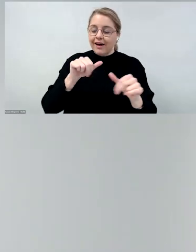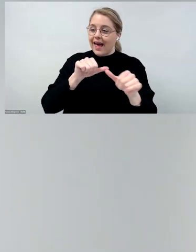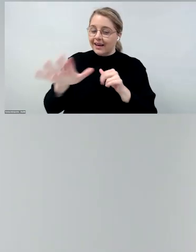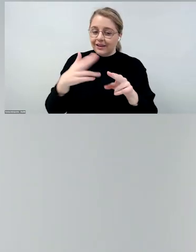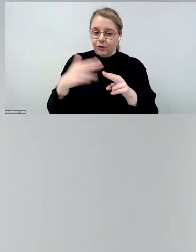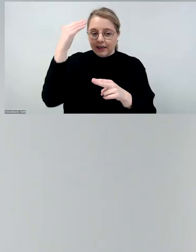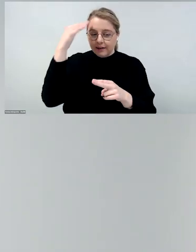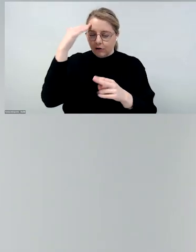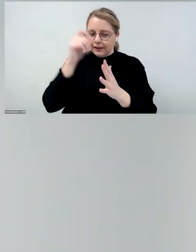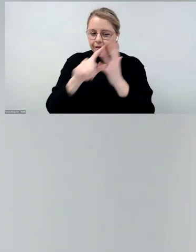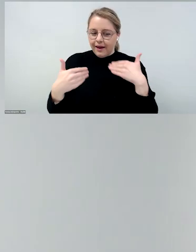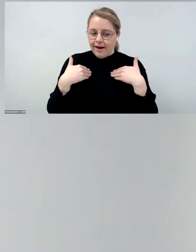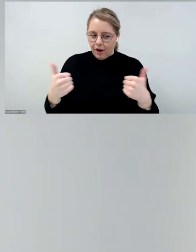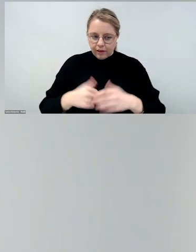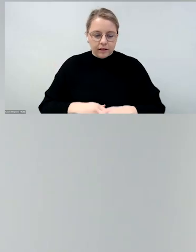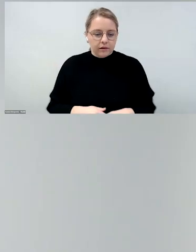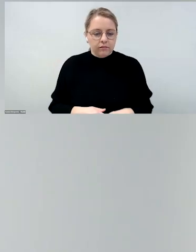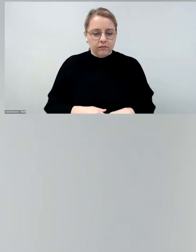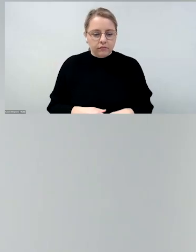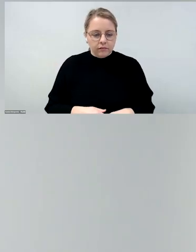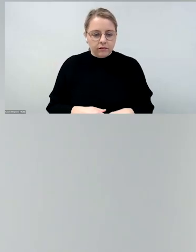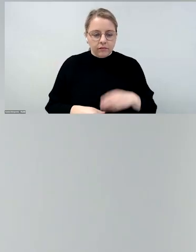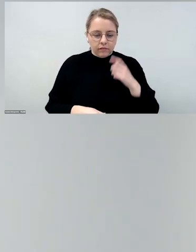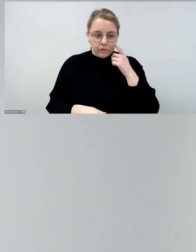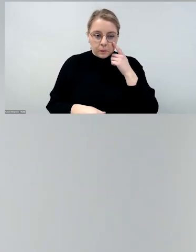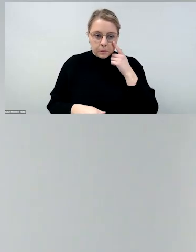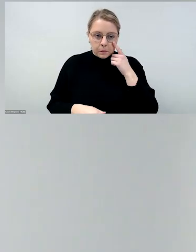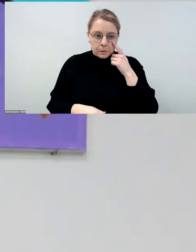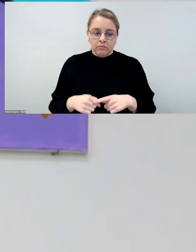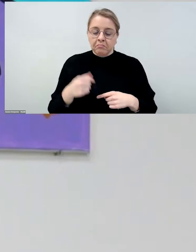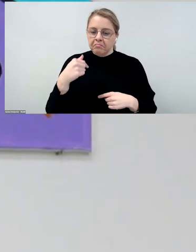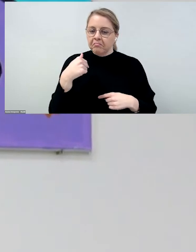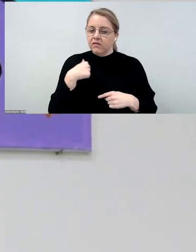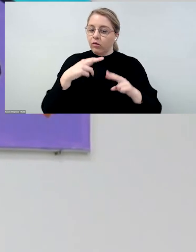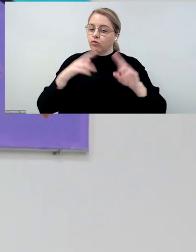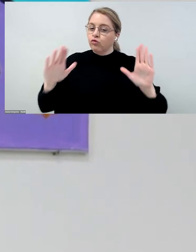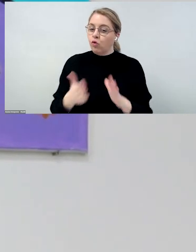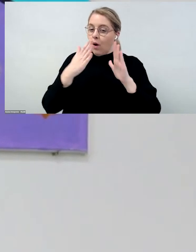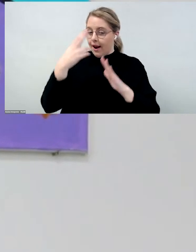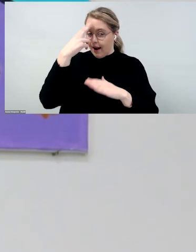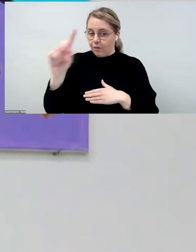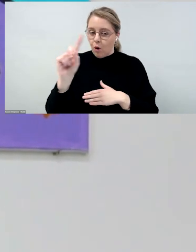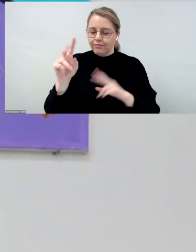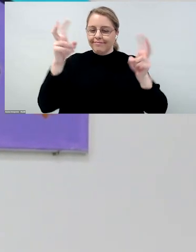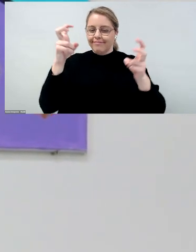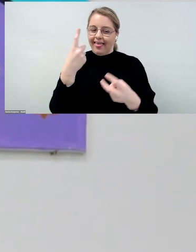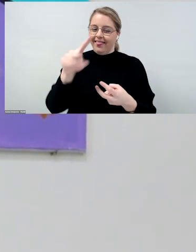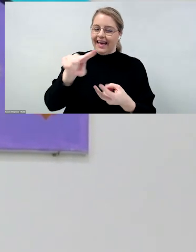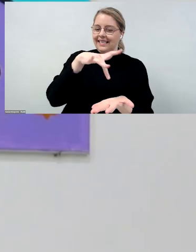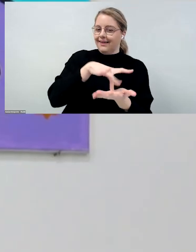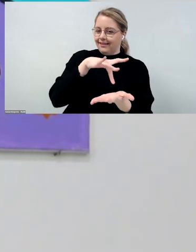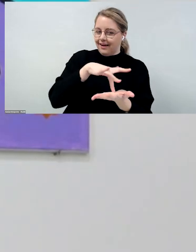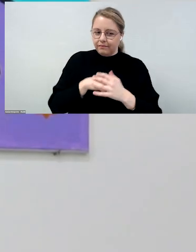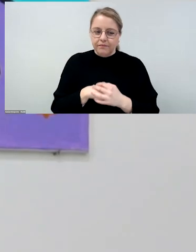call it the Centre for short. This centre makes sure people